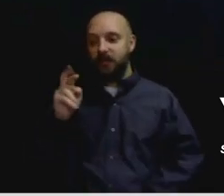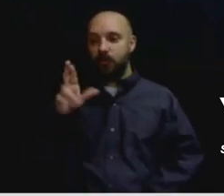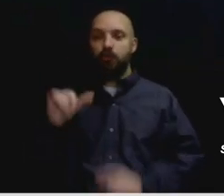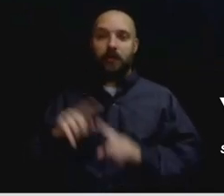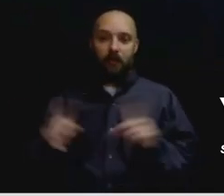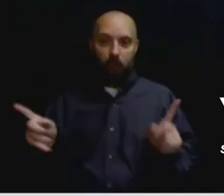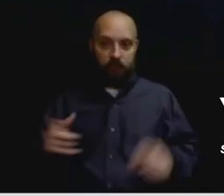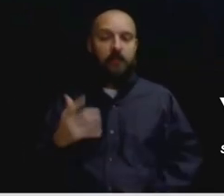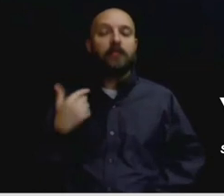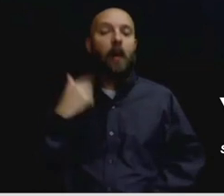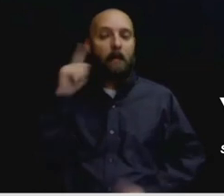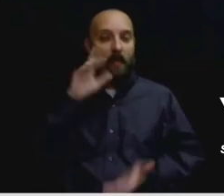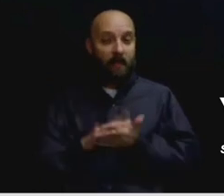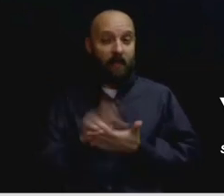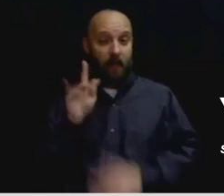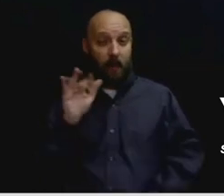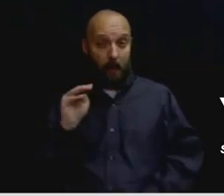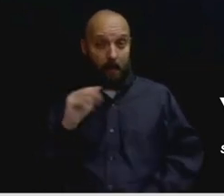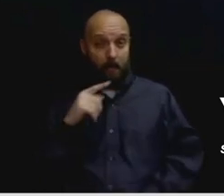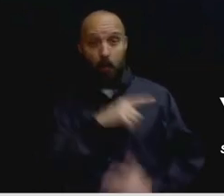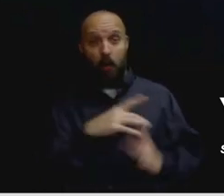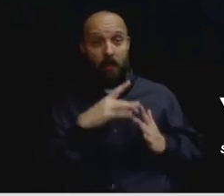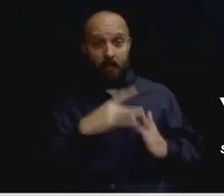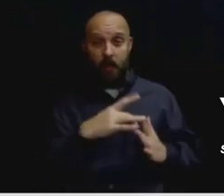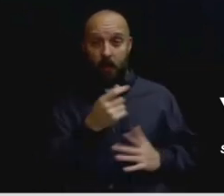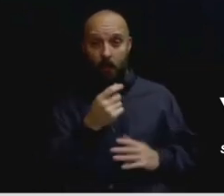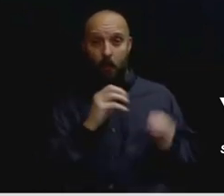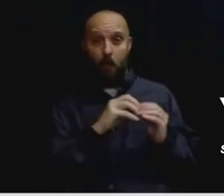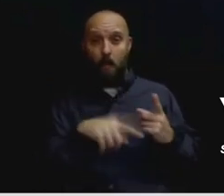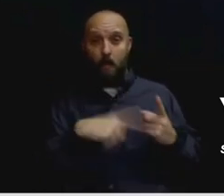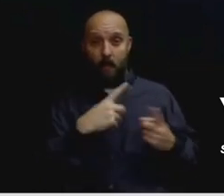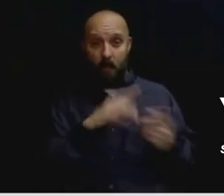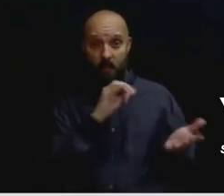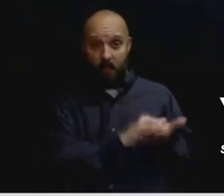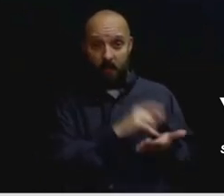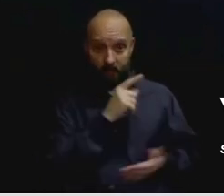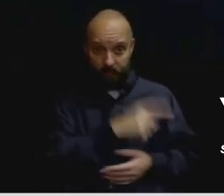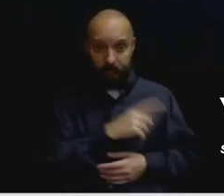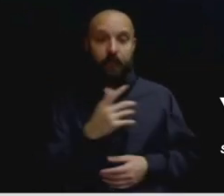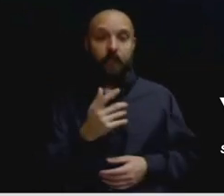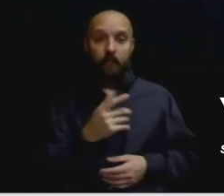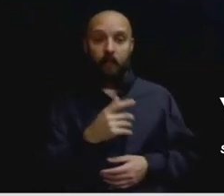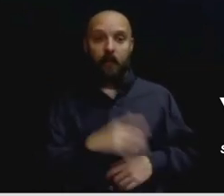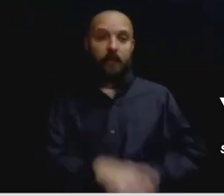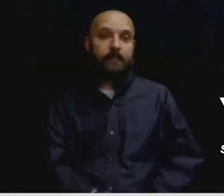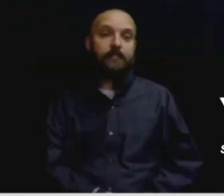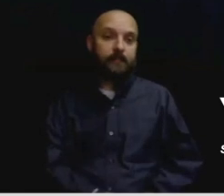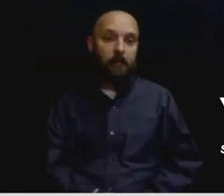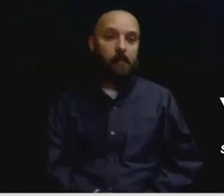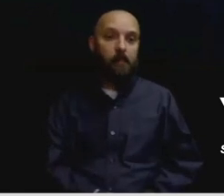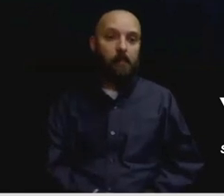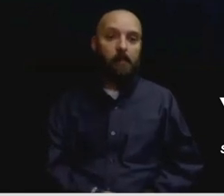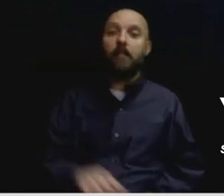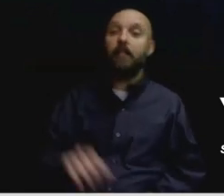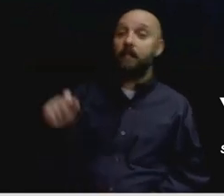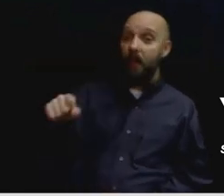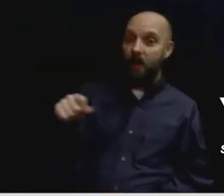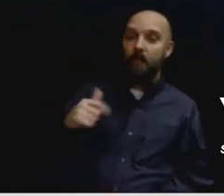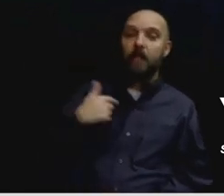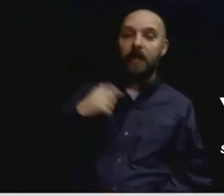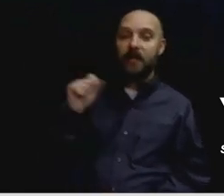I believe, Kim, you're going to be reading a little bit more about this fact. Yeah, my sensory